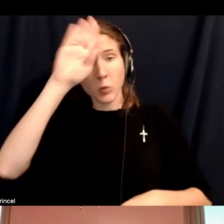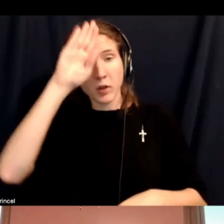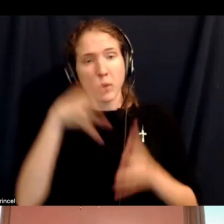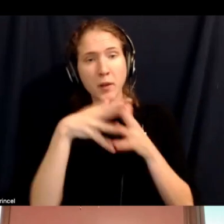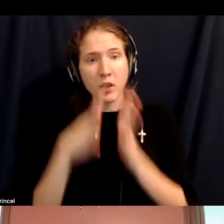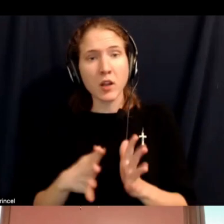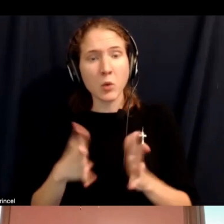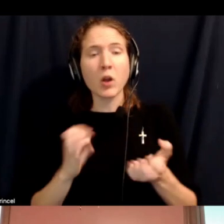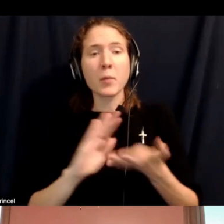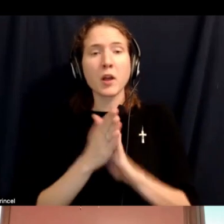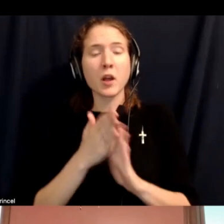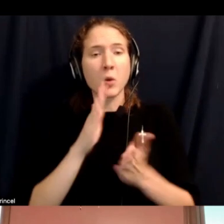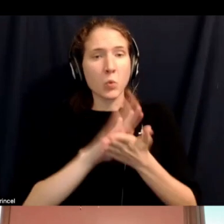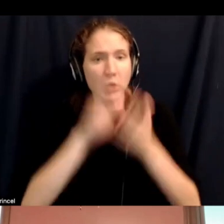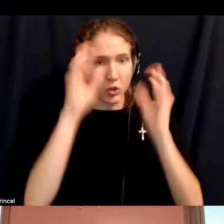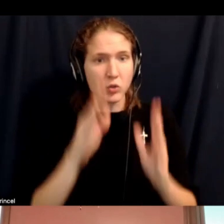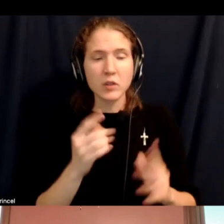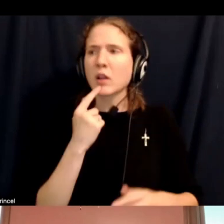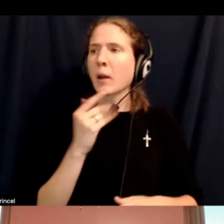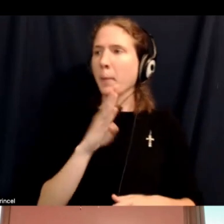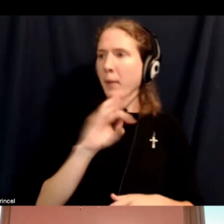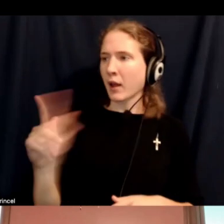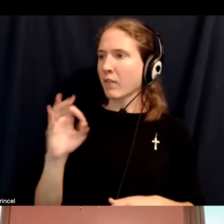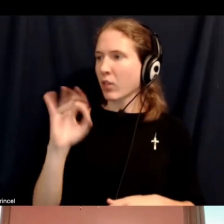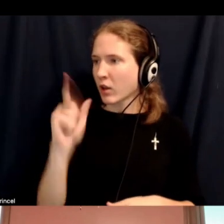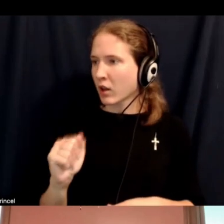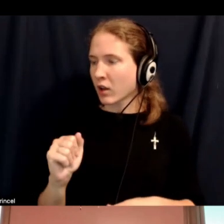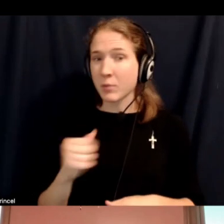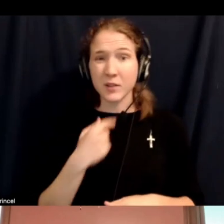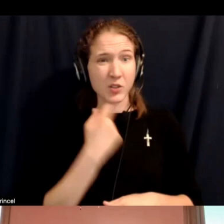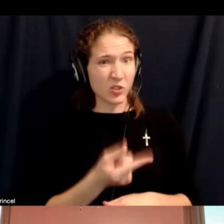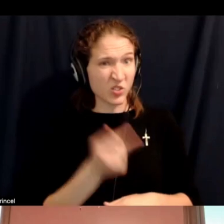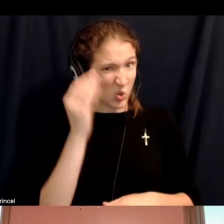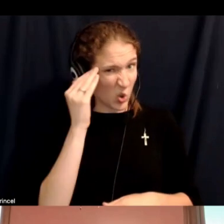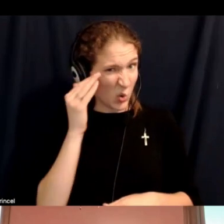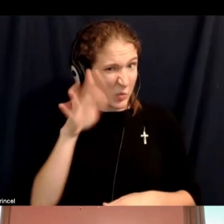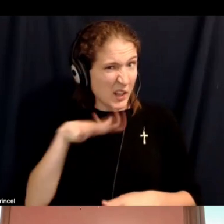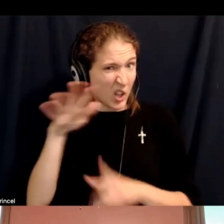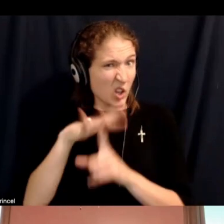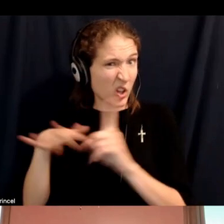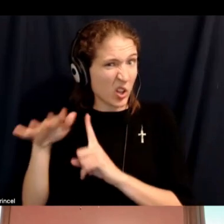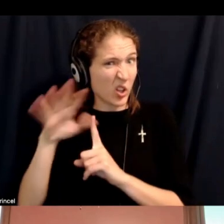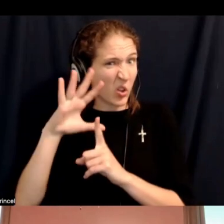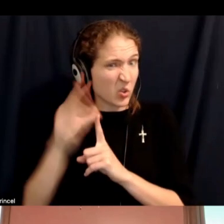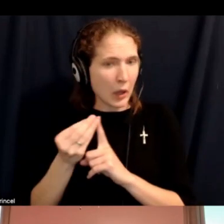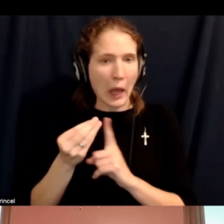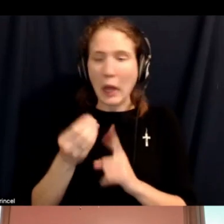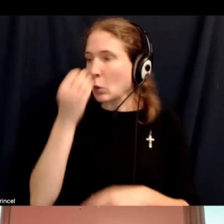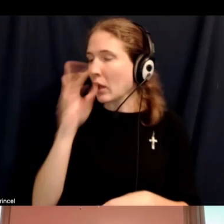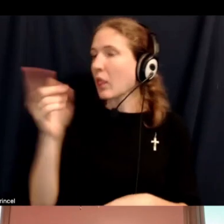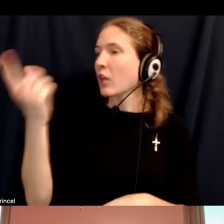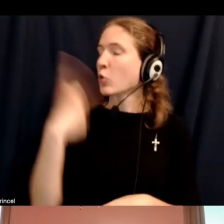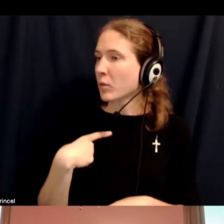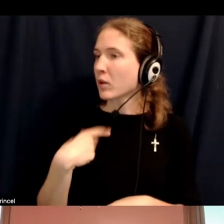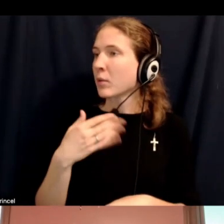wants to be a school teacher. And she said, I'm going back to Florida. And I said, do you know what you're getting yourself into? And she said, I don't care what they tell me.